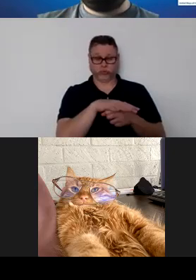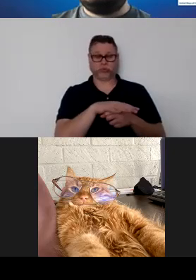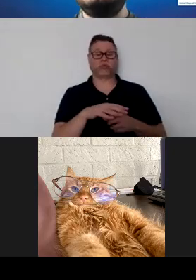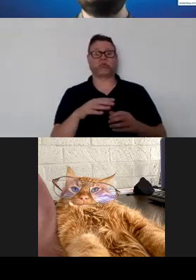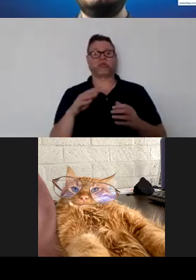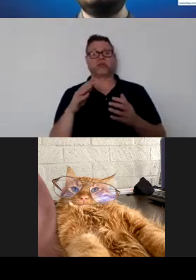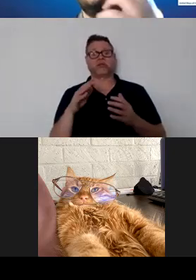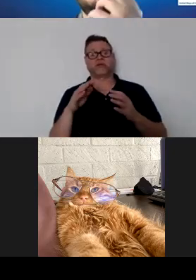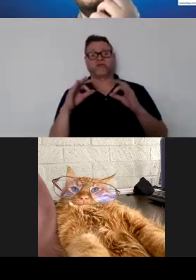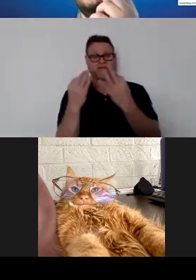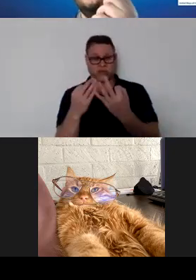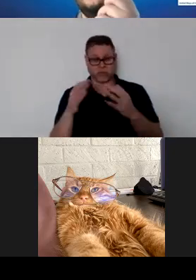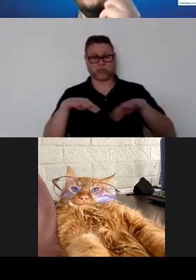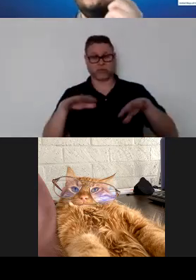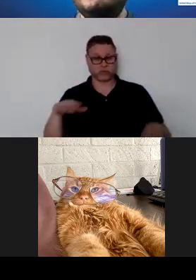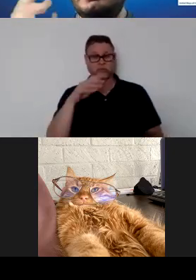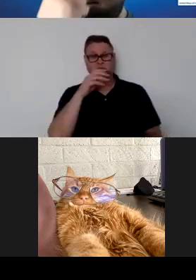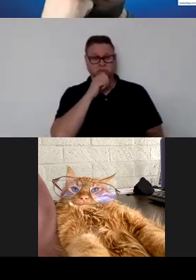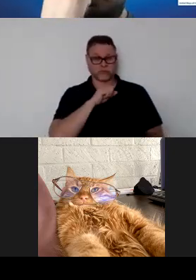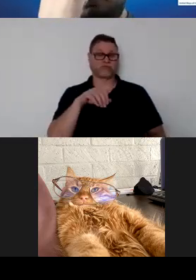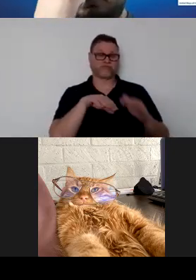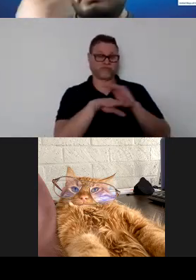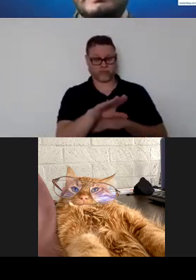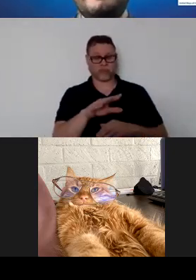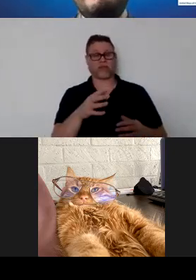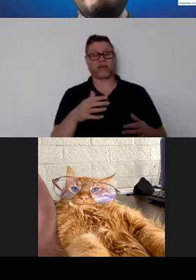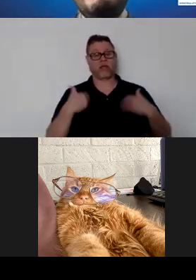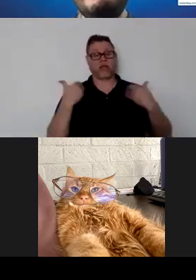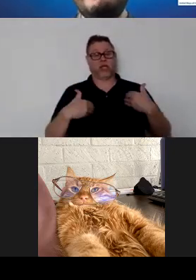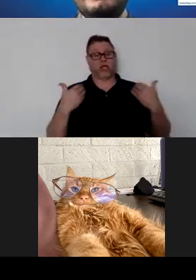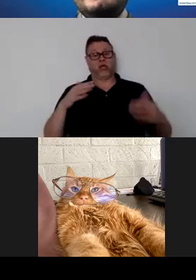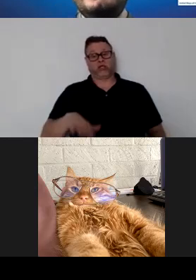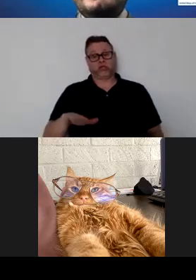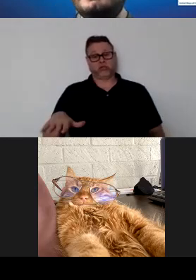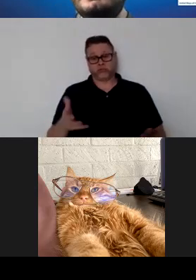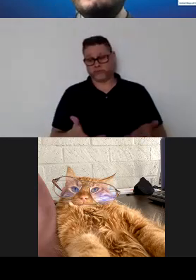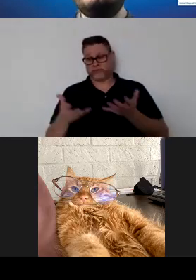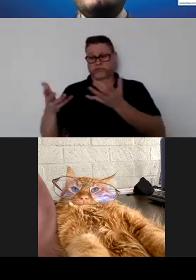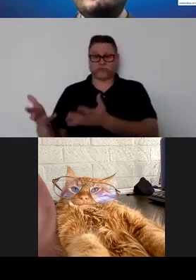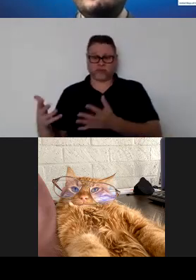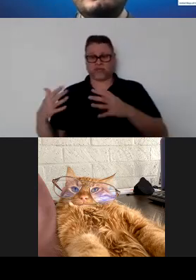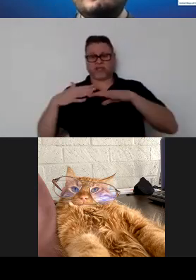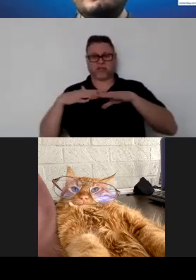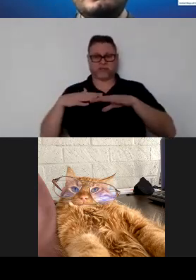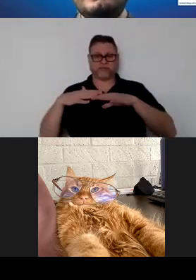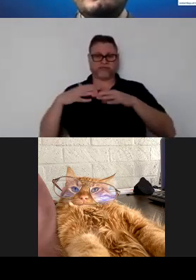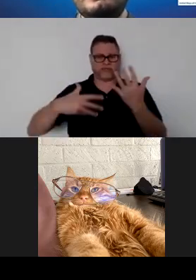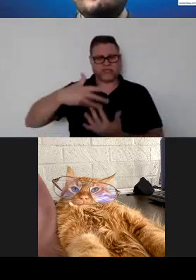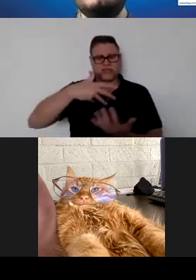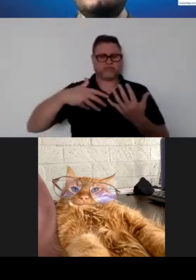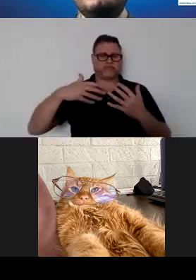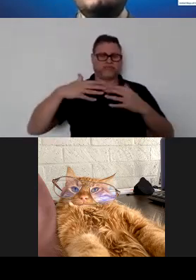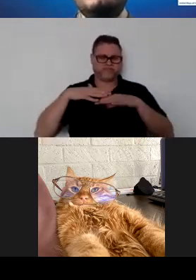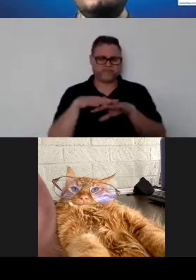school age, they drop their children off, and then they're able to take their younger child to this, interactive, parent